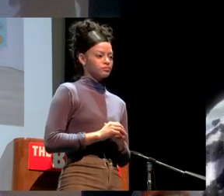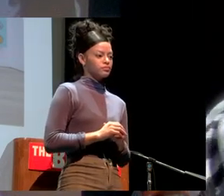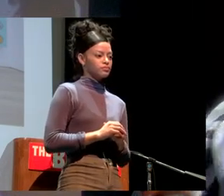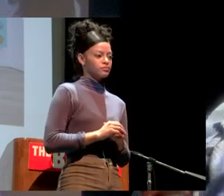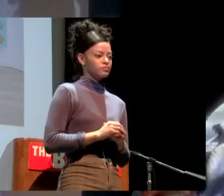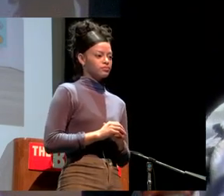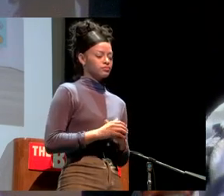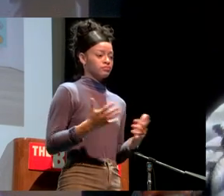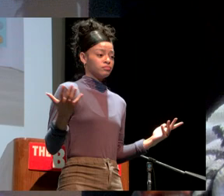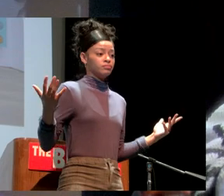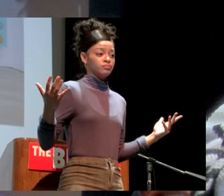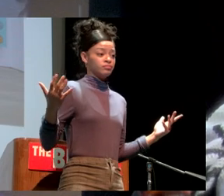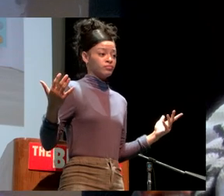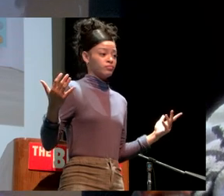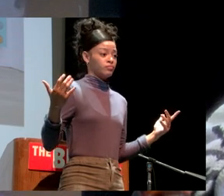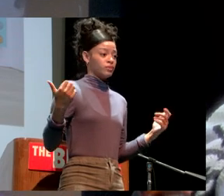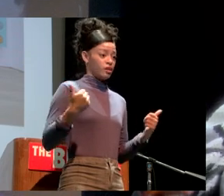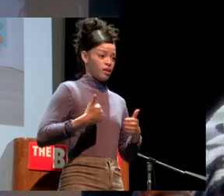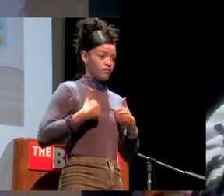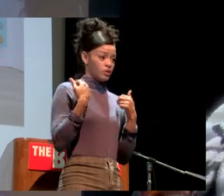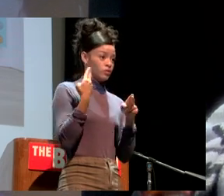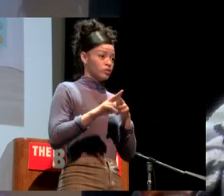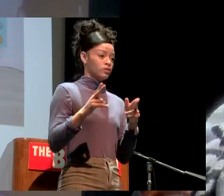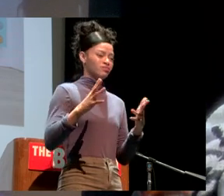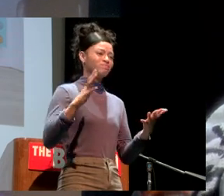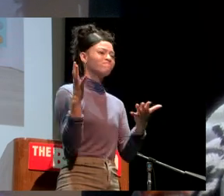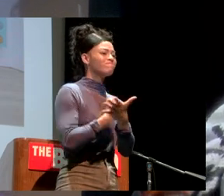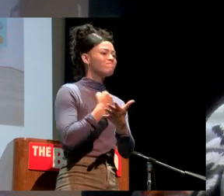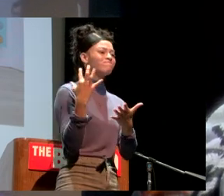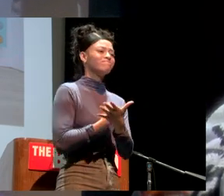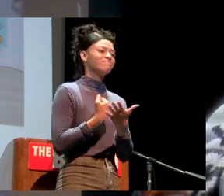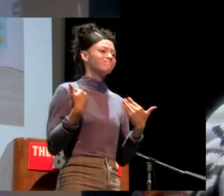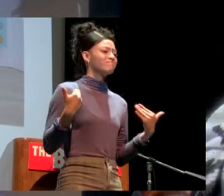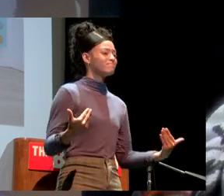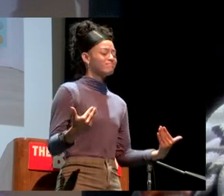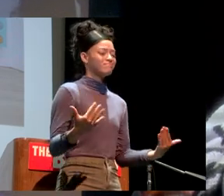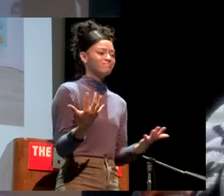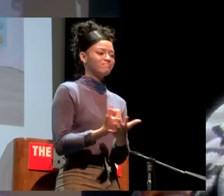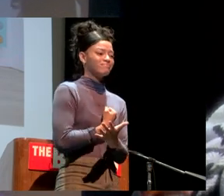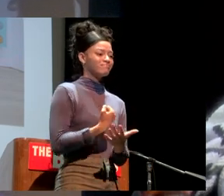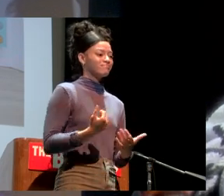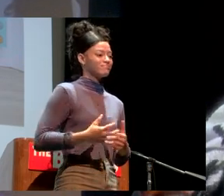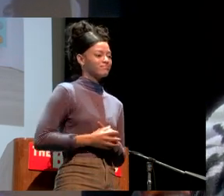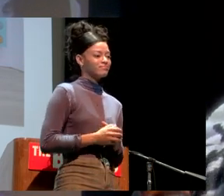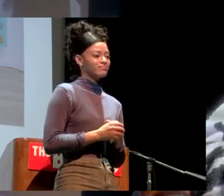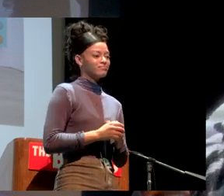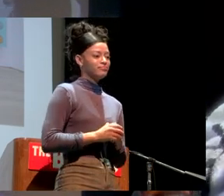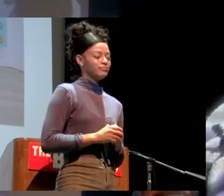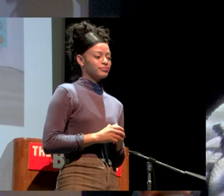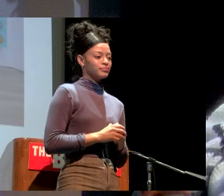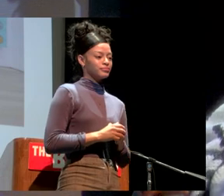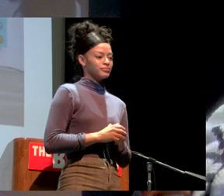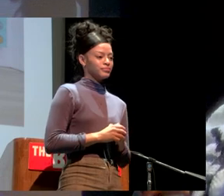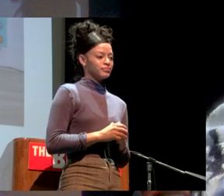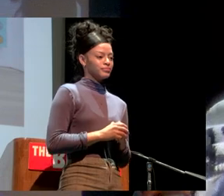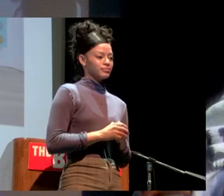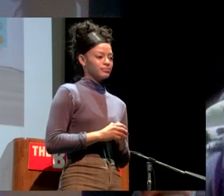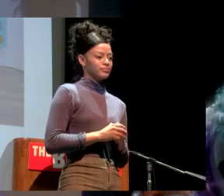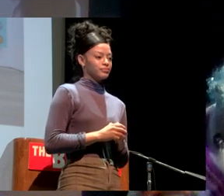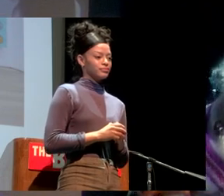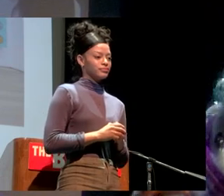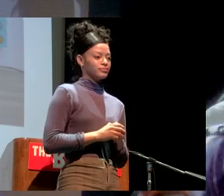know, like my assistant, like two ladies cannot go back to home. This is illegal maybe.